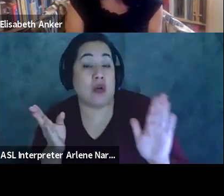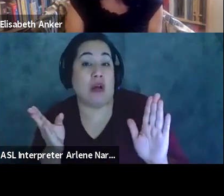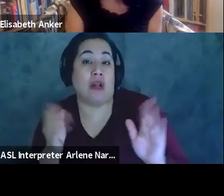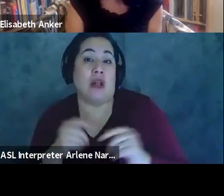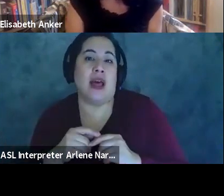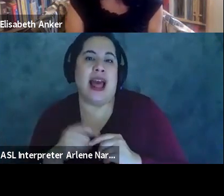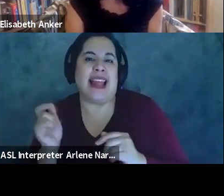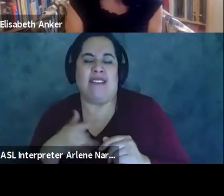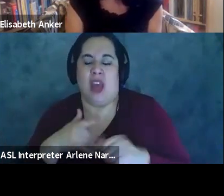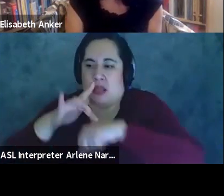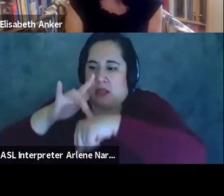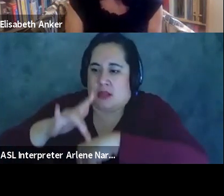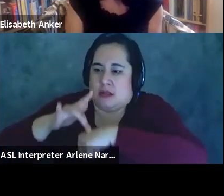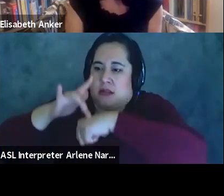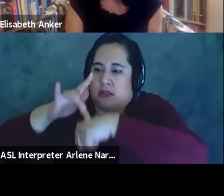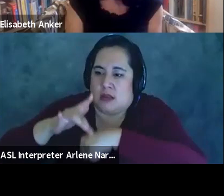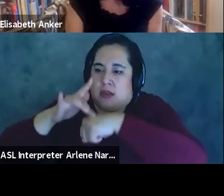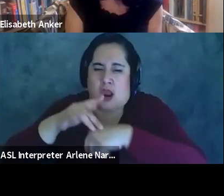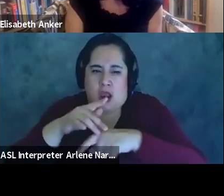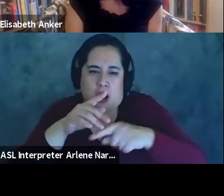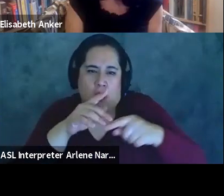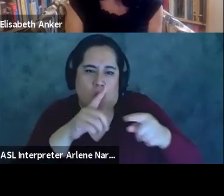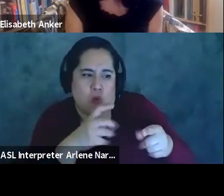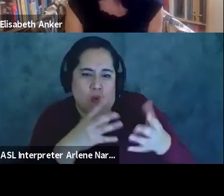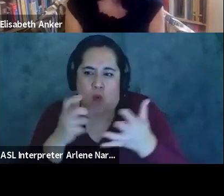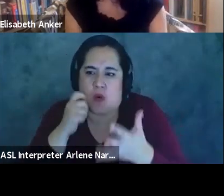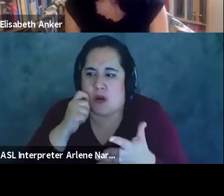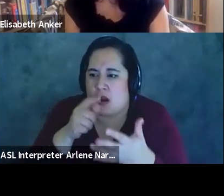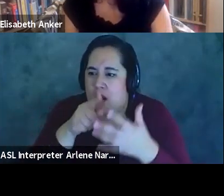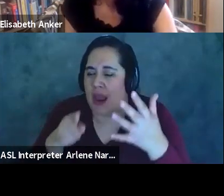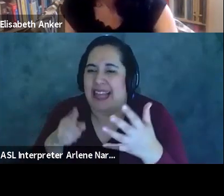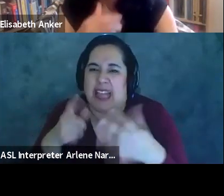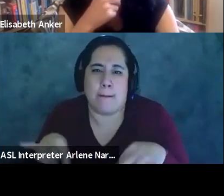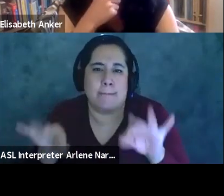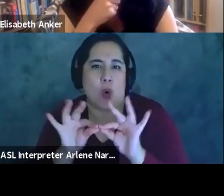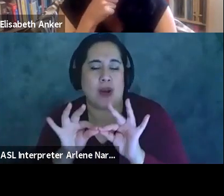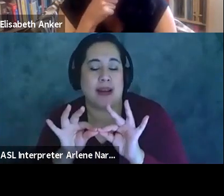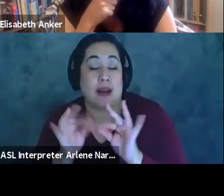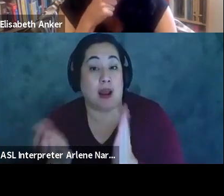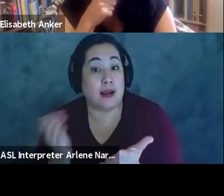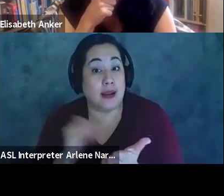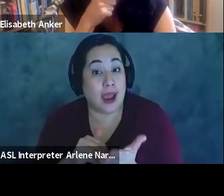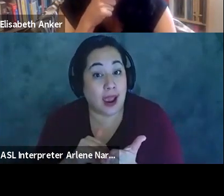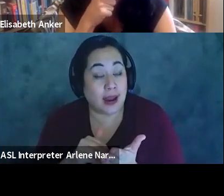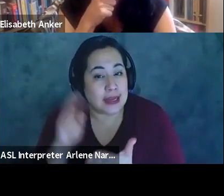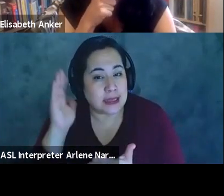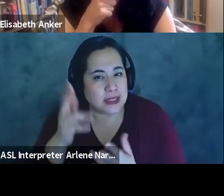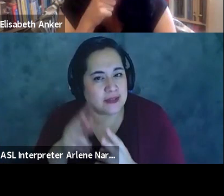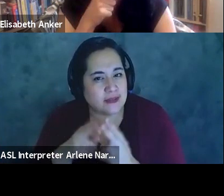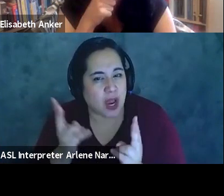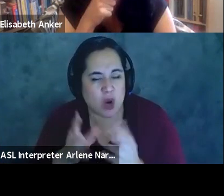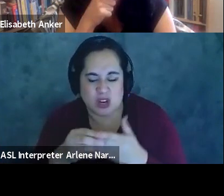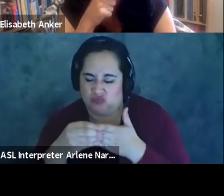there's a kind of fixation on the demographic that I think seems really important, and again seems very